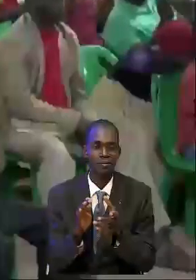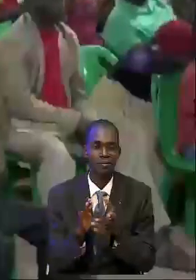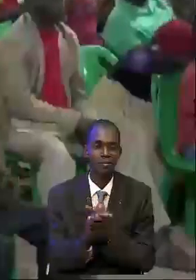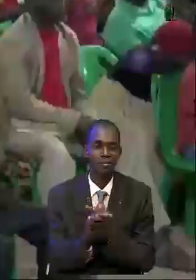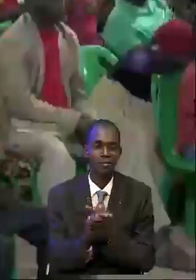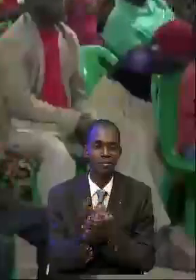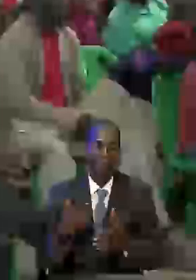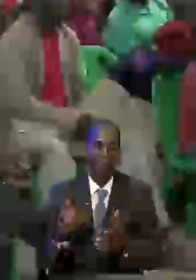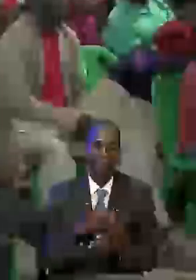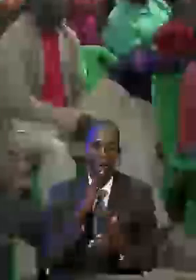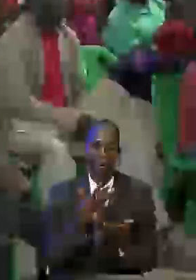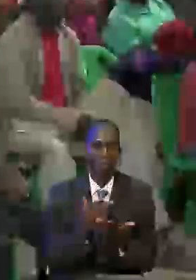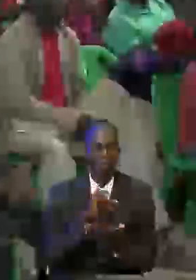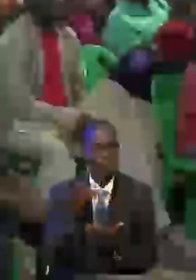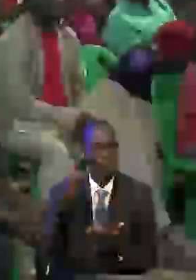Jesus.